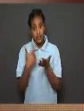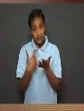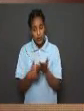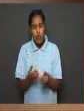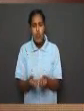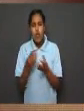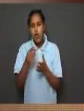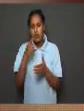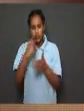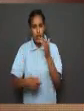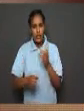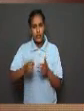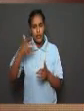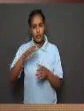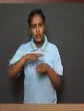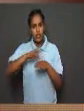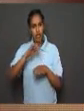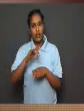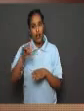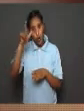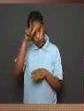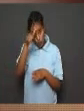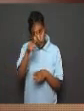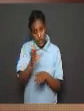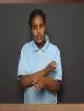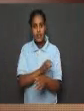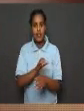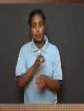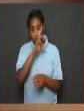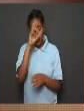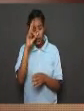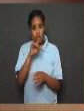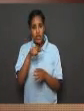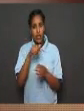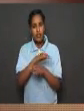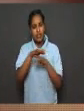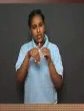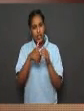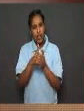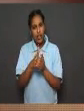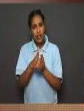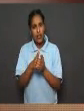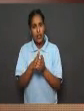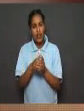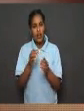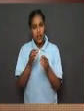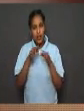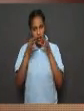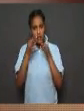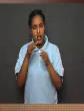more expensive than the Leclanché cells because they can generate current for up